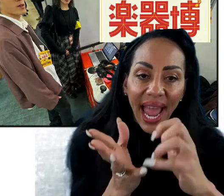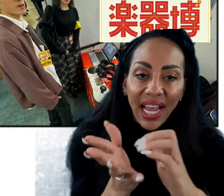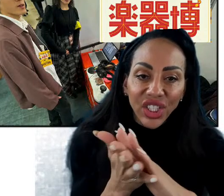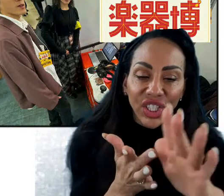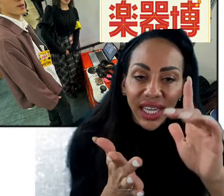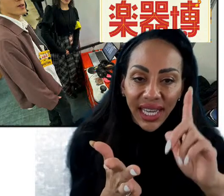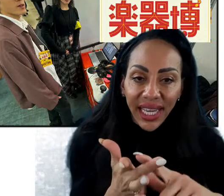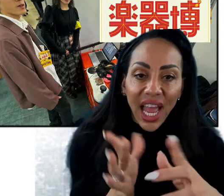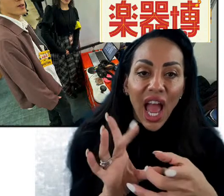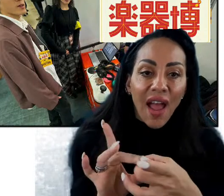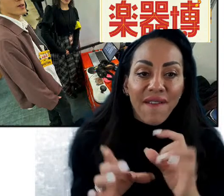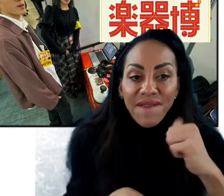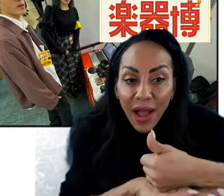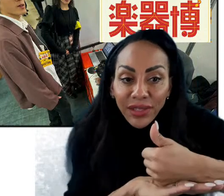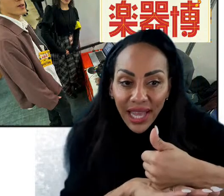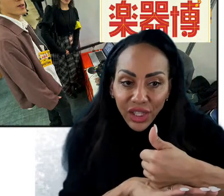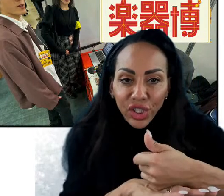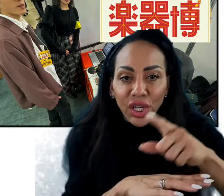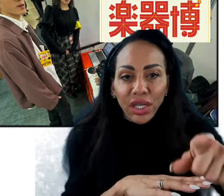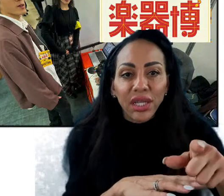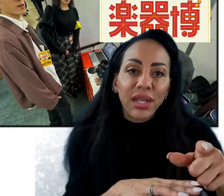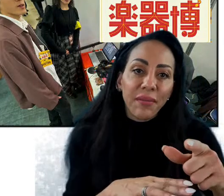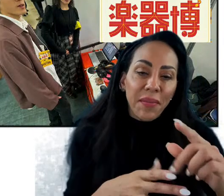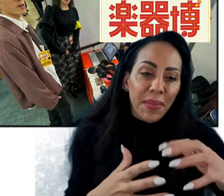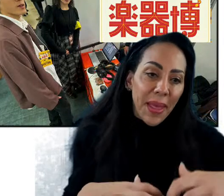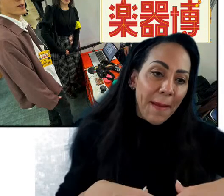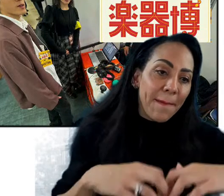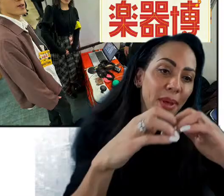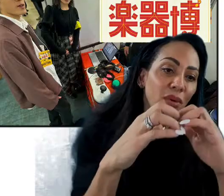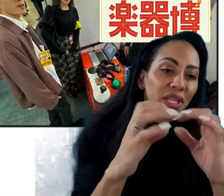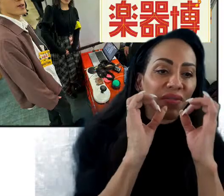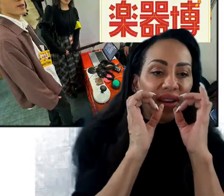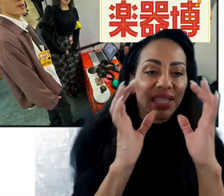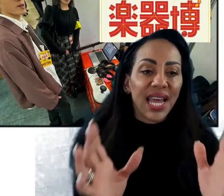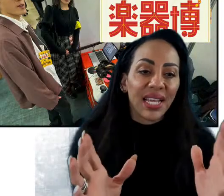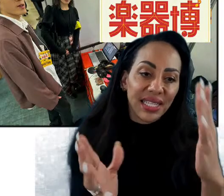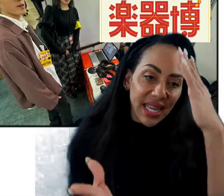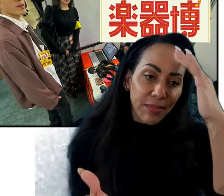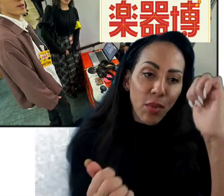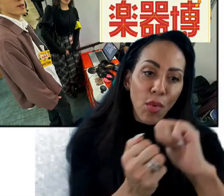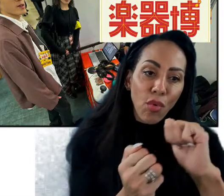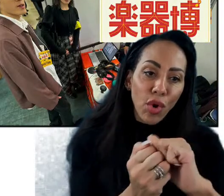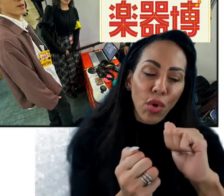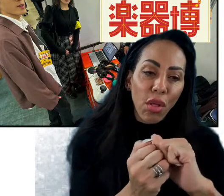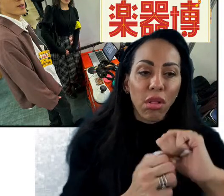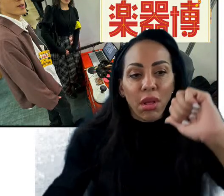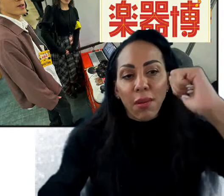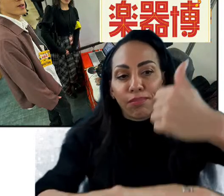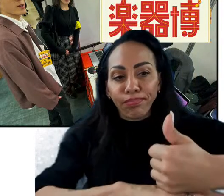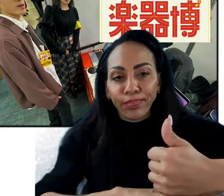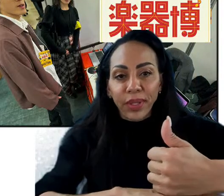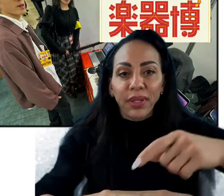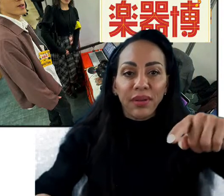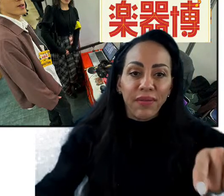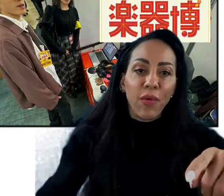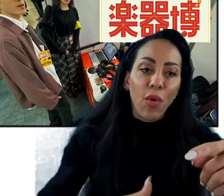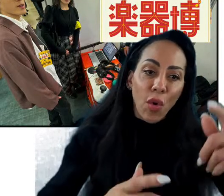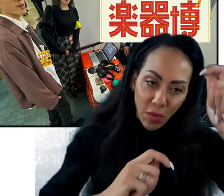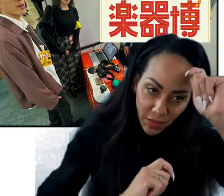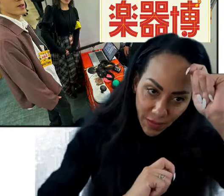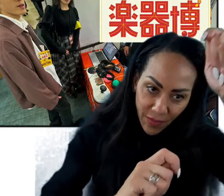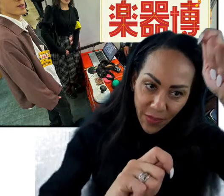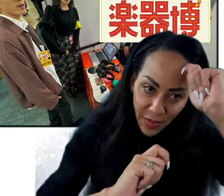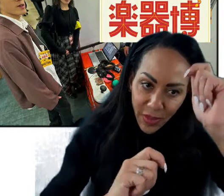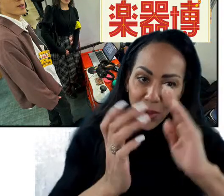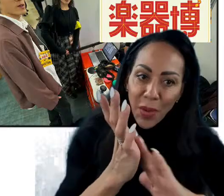him. And Tokyo Gaki, which was a much more sort of intimate, it's still an exhibition of lots and lots of instruments, but the scale was much smaller. You could